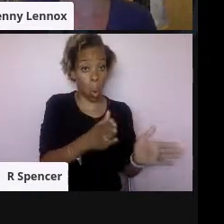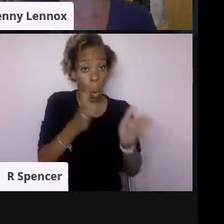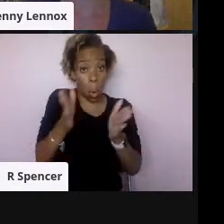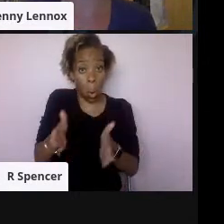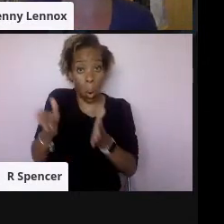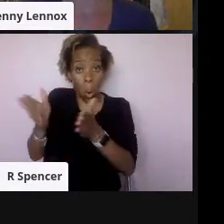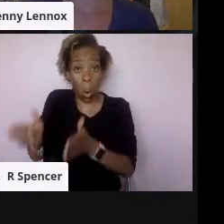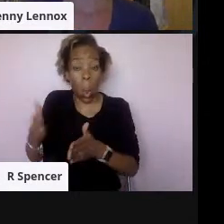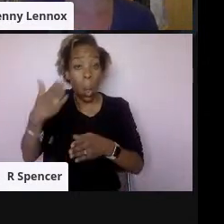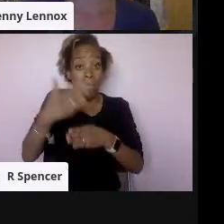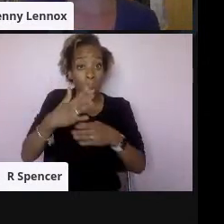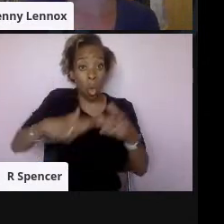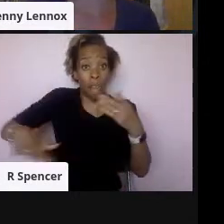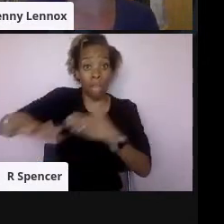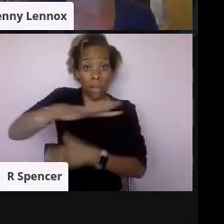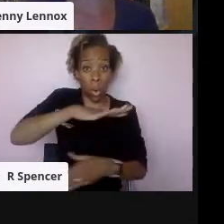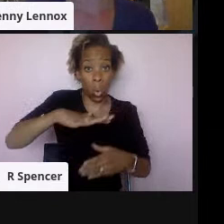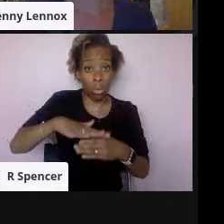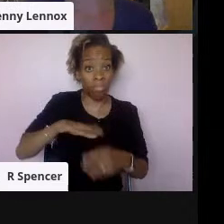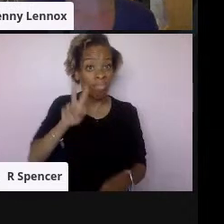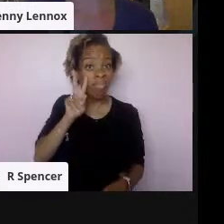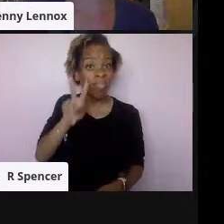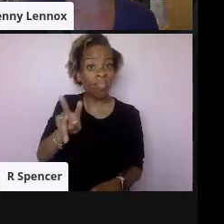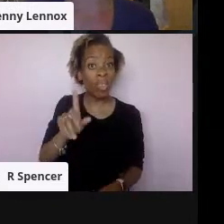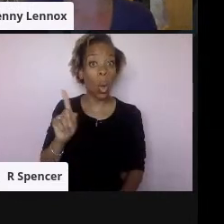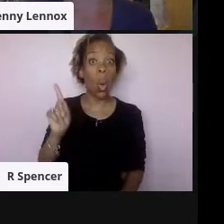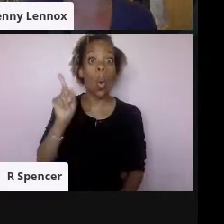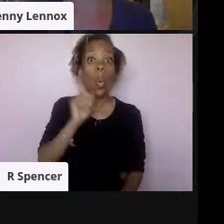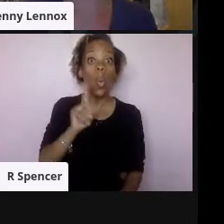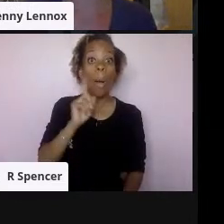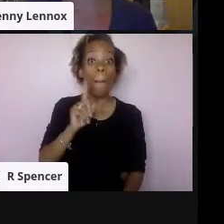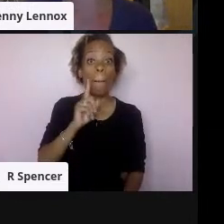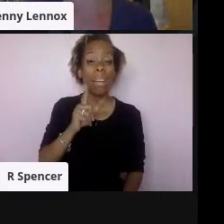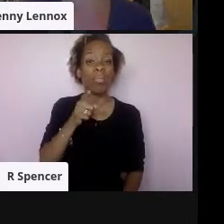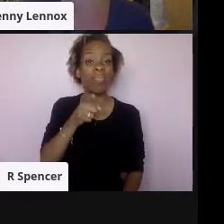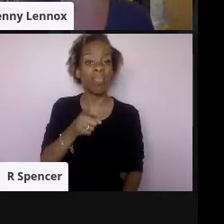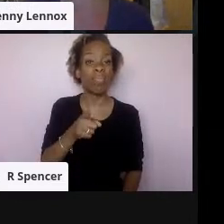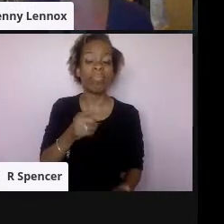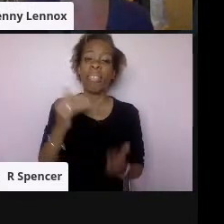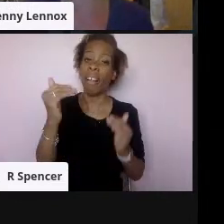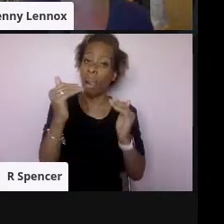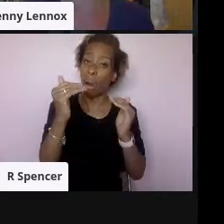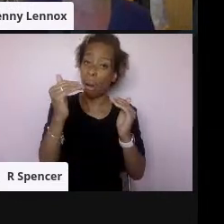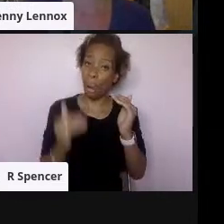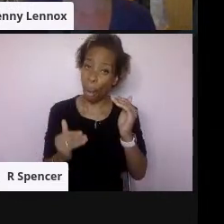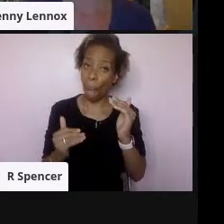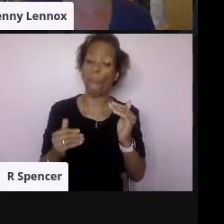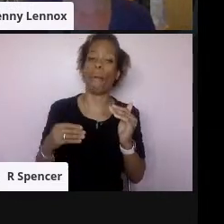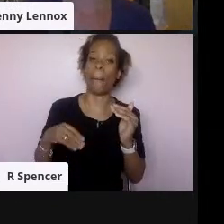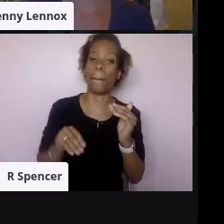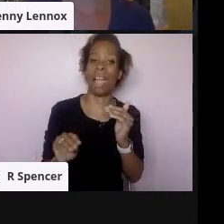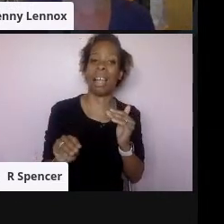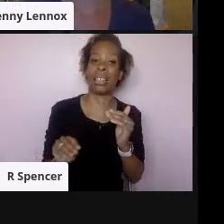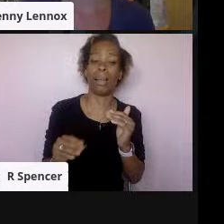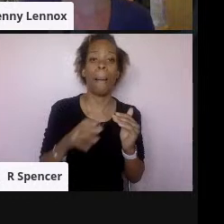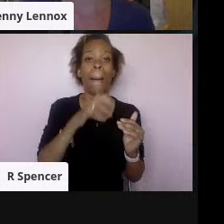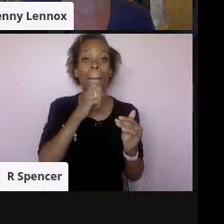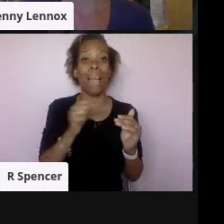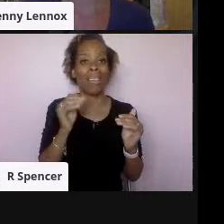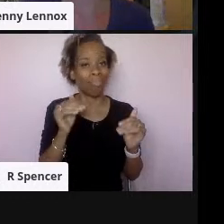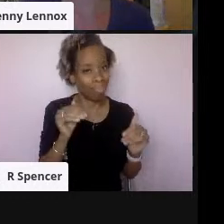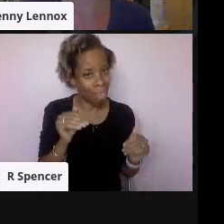workforce. And you can see in this that women are the dominant part of the lowest paid quarter of the workforce, and that men are the